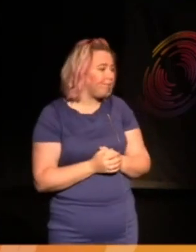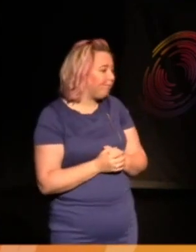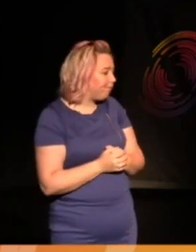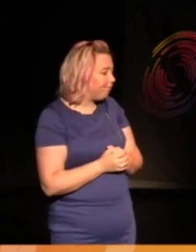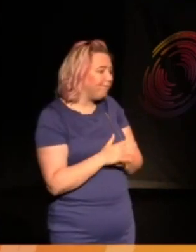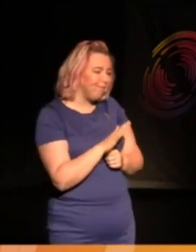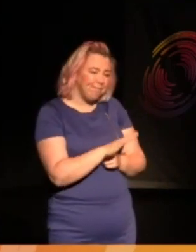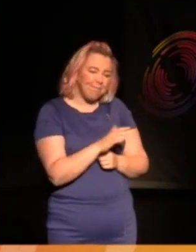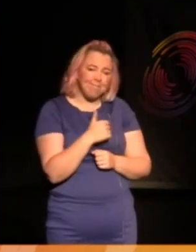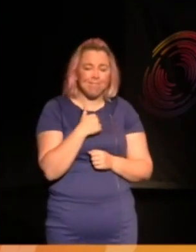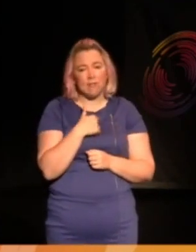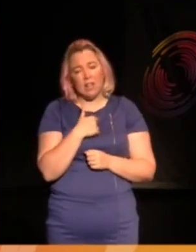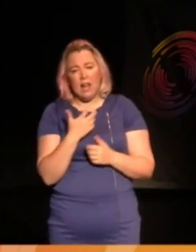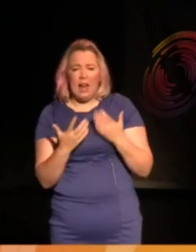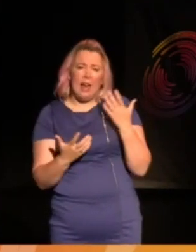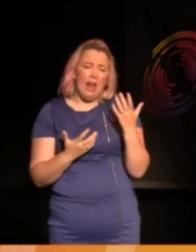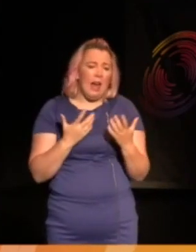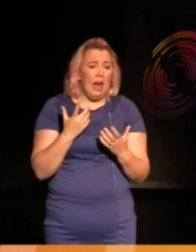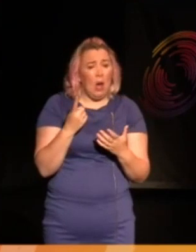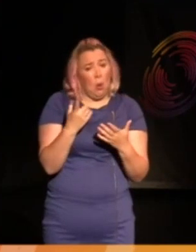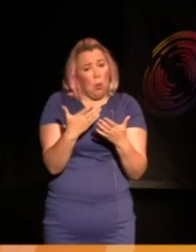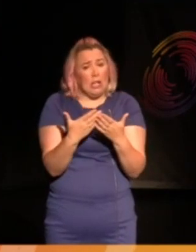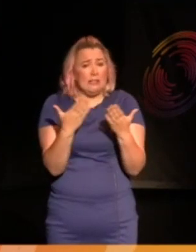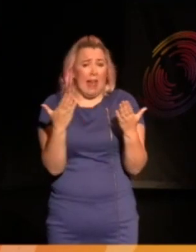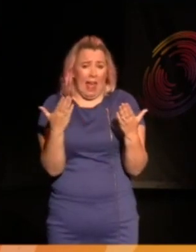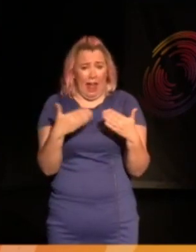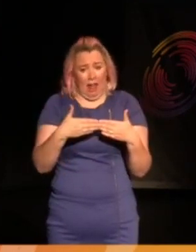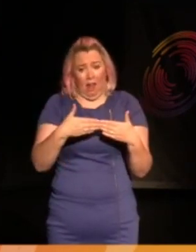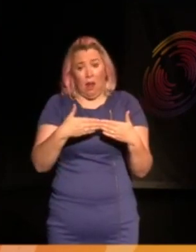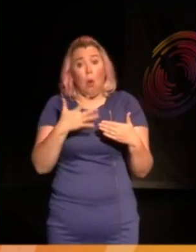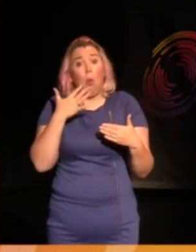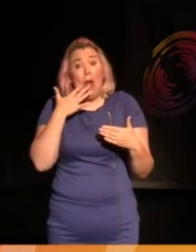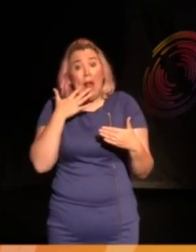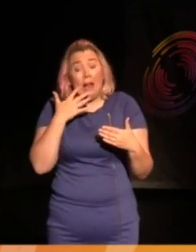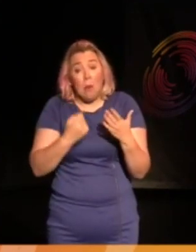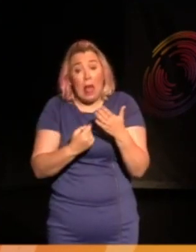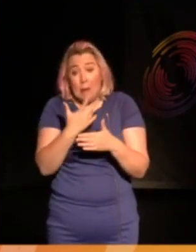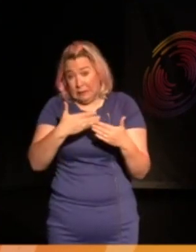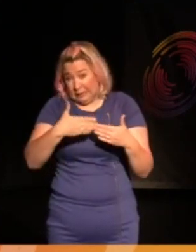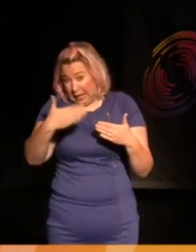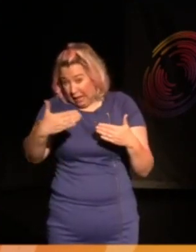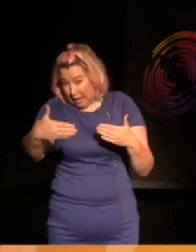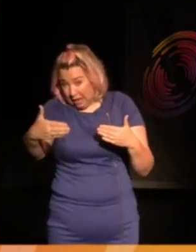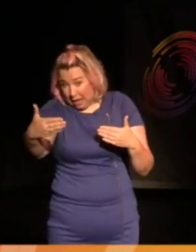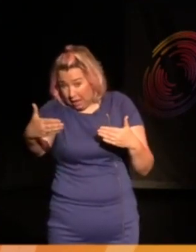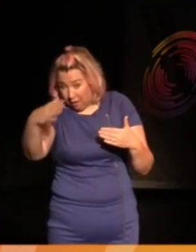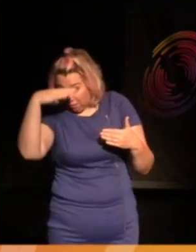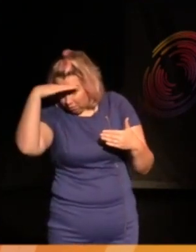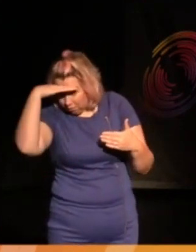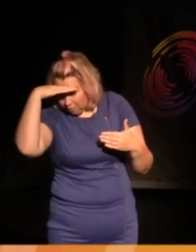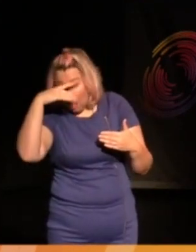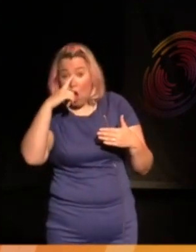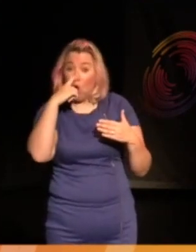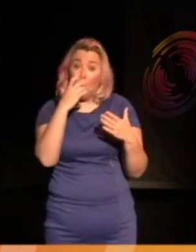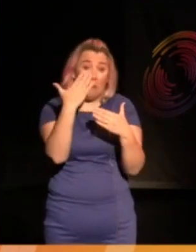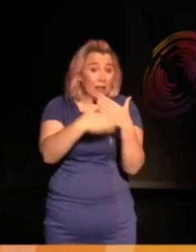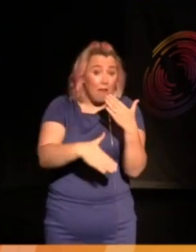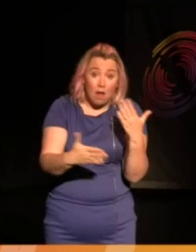guess so. I mean, one day is a very long time away. One day is also never, in a